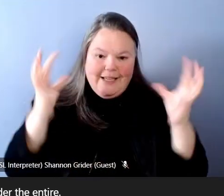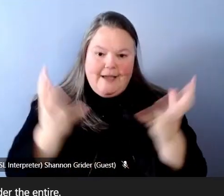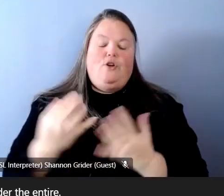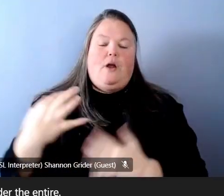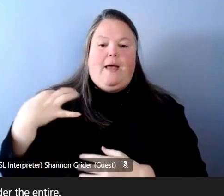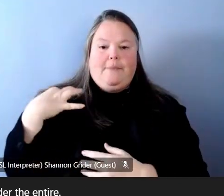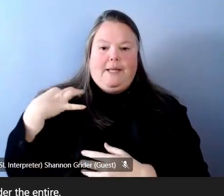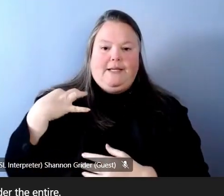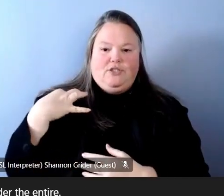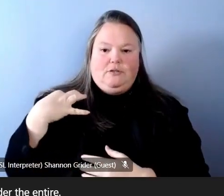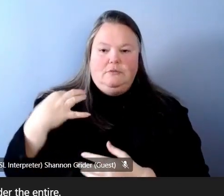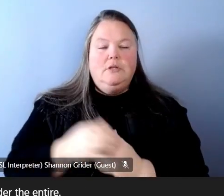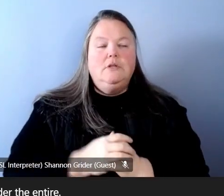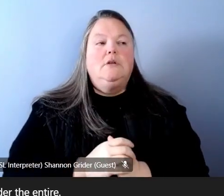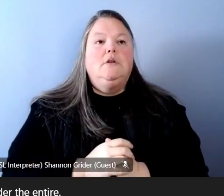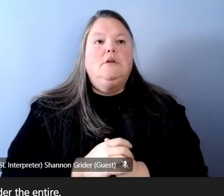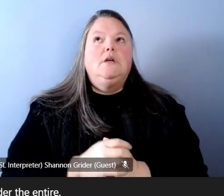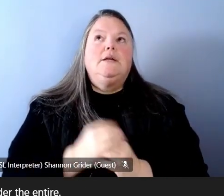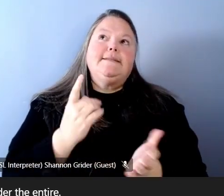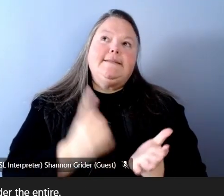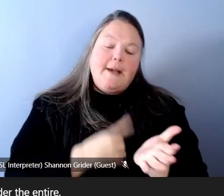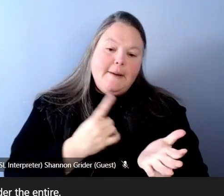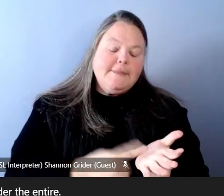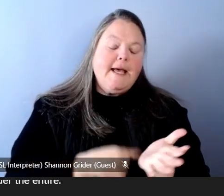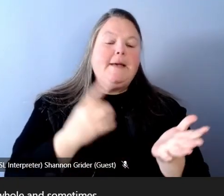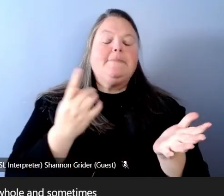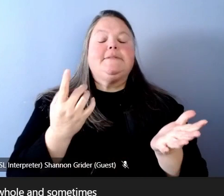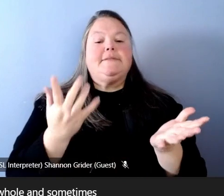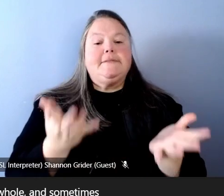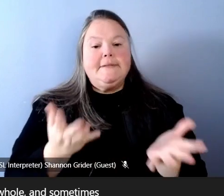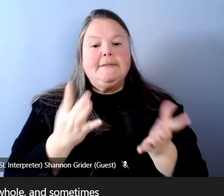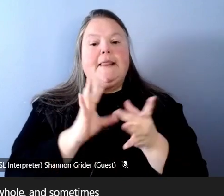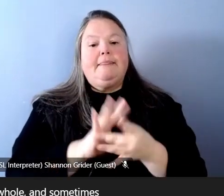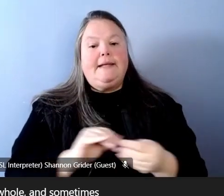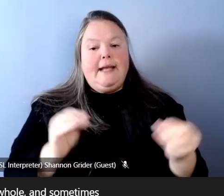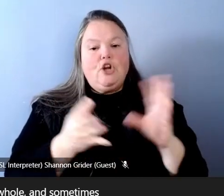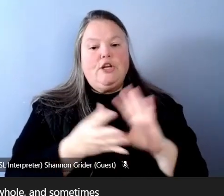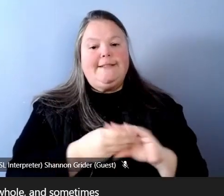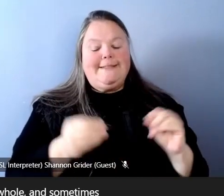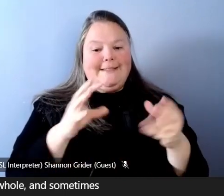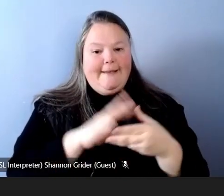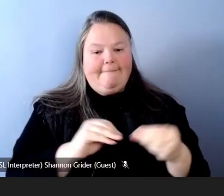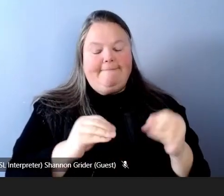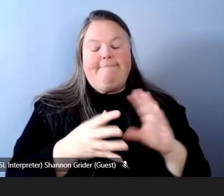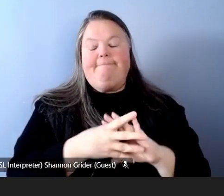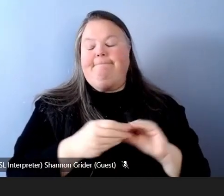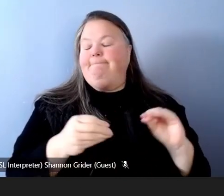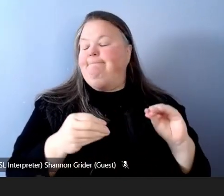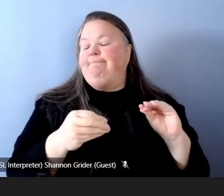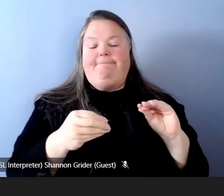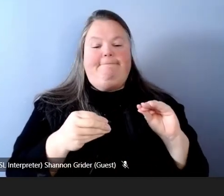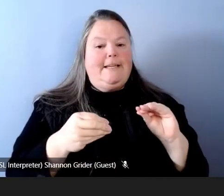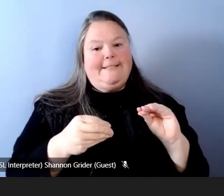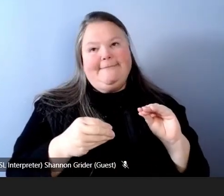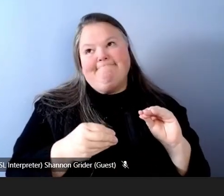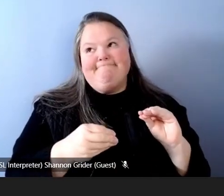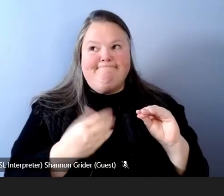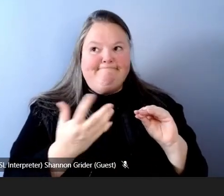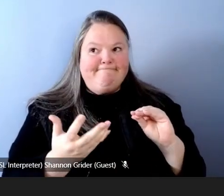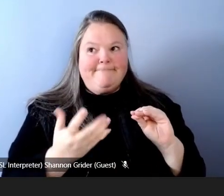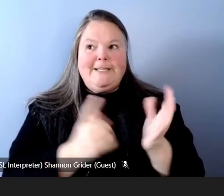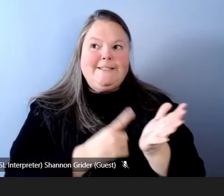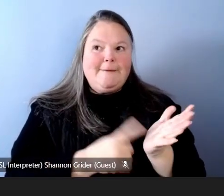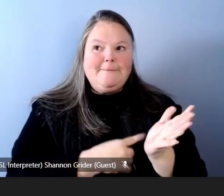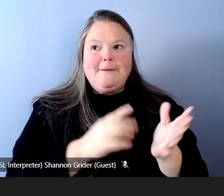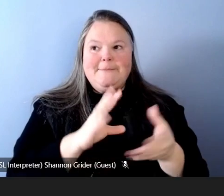application as a whole. And sometimes the narrative does not, like, it